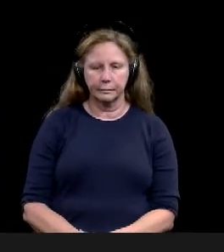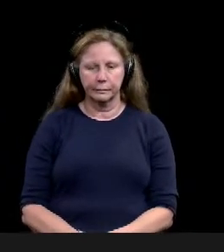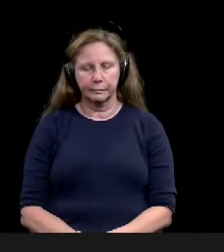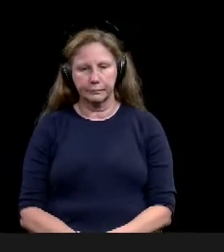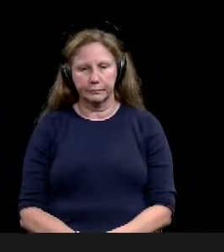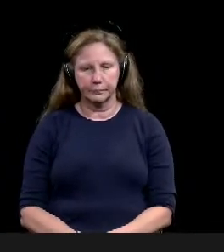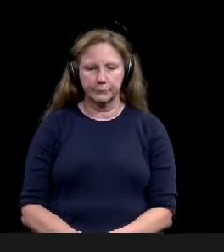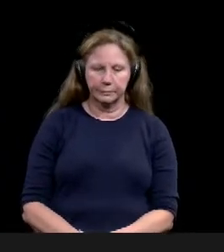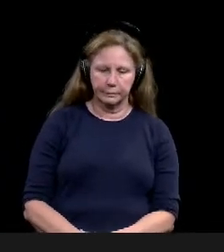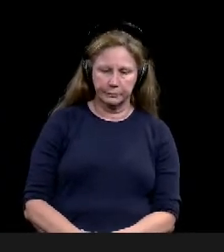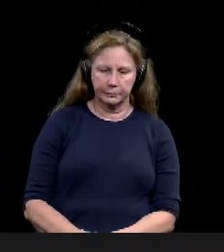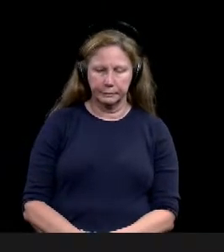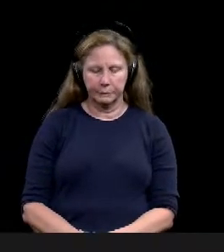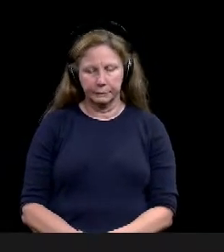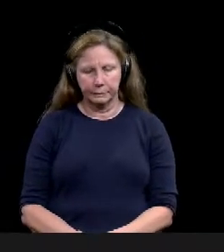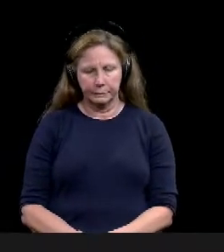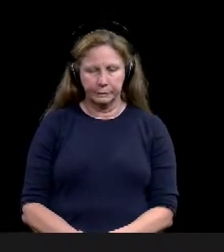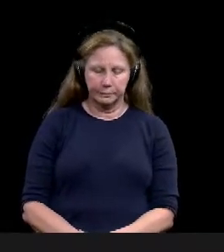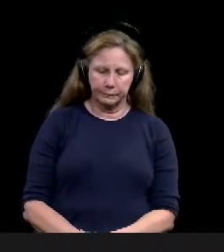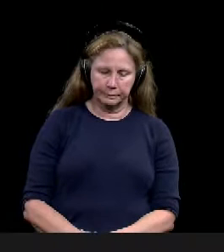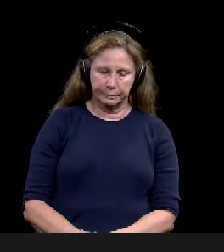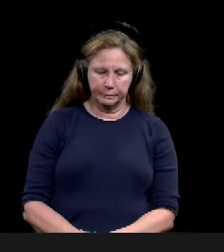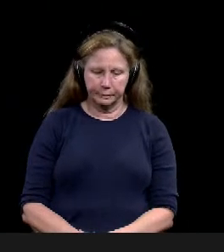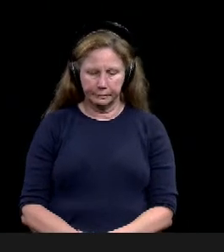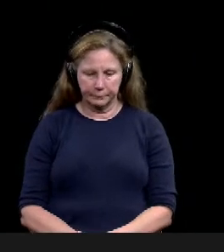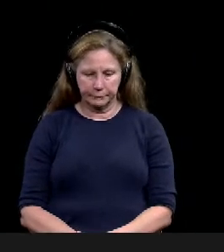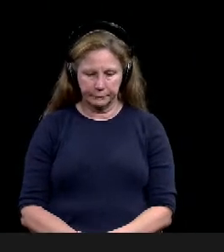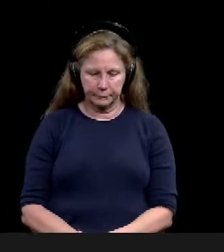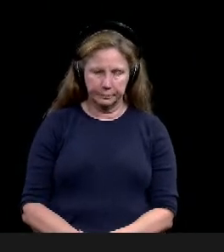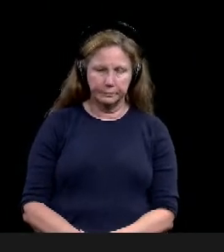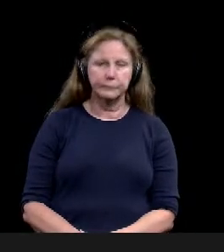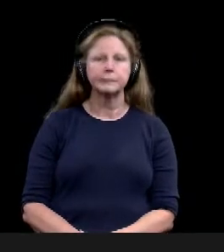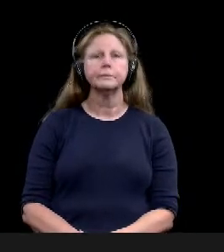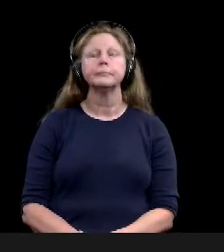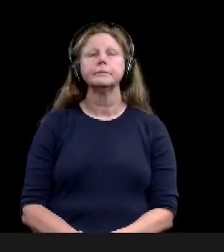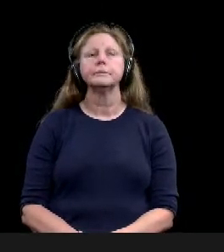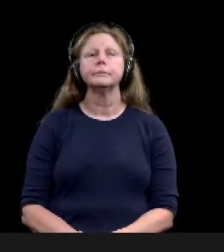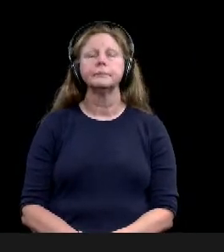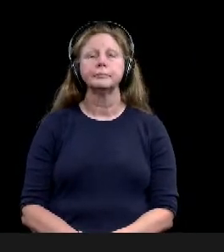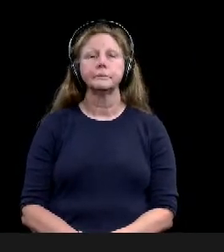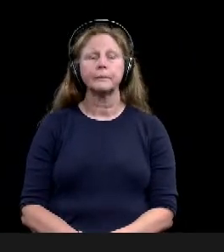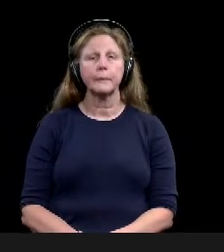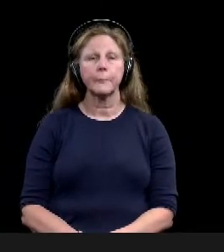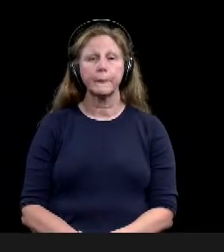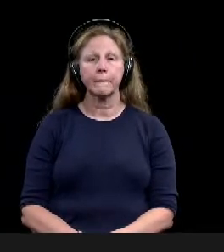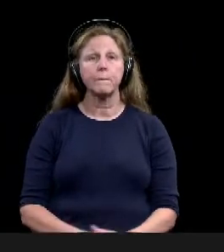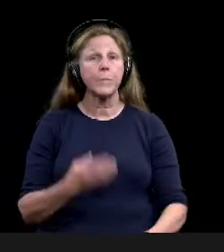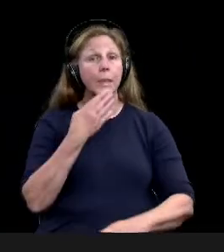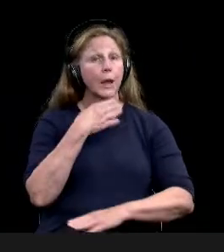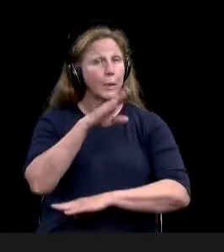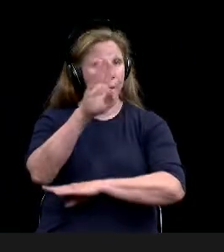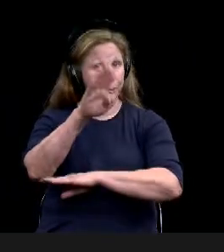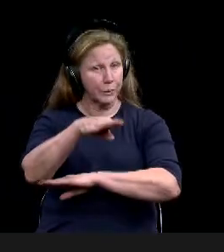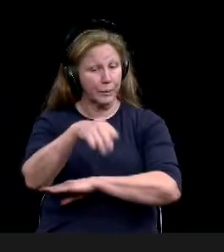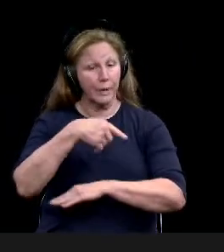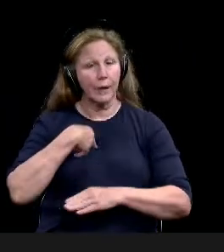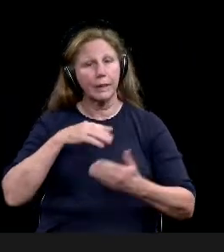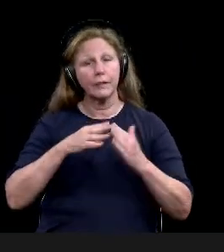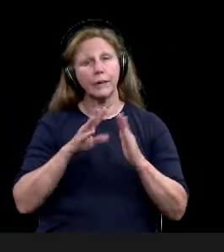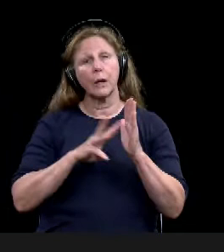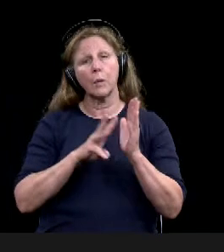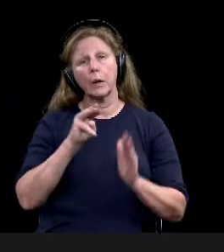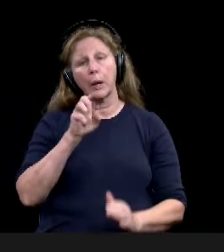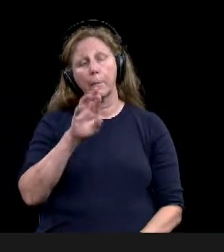Good afternoon. I'm the City of Waco Mayor Dylan Meek, here with a group of local government and healthcare experts to provide an update on the latest